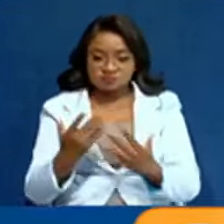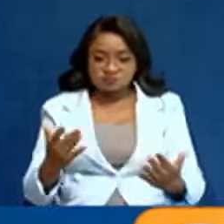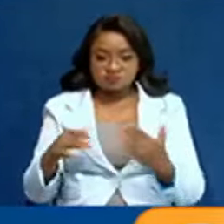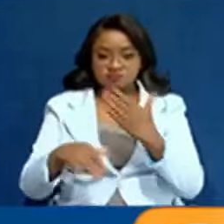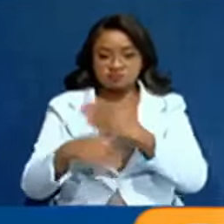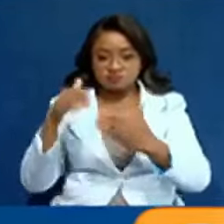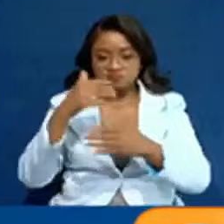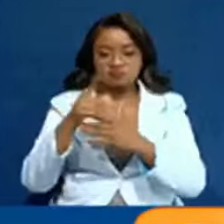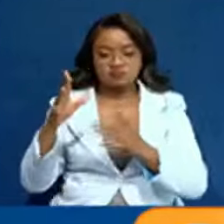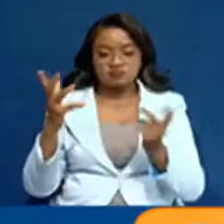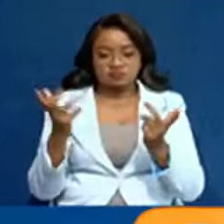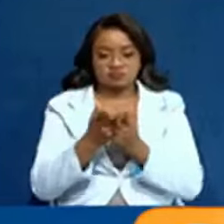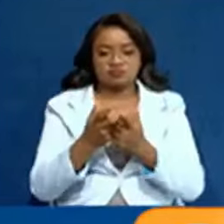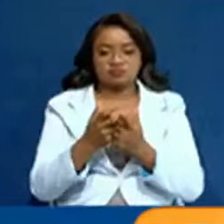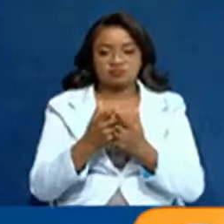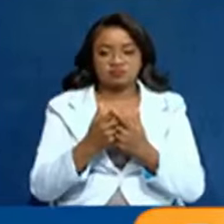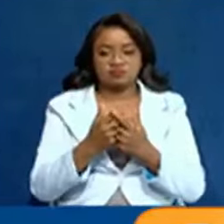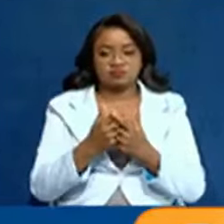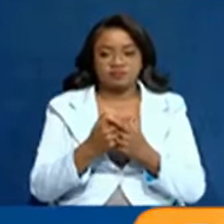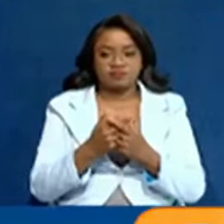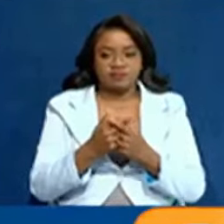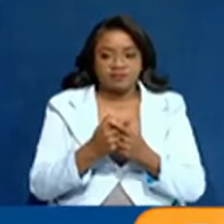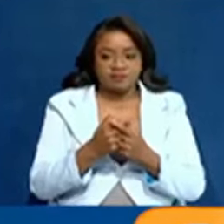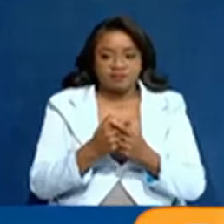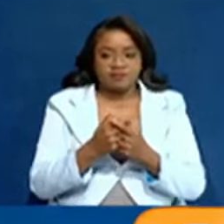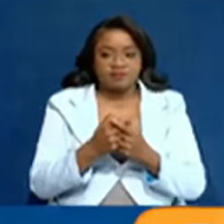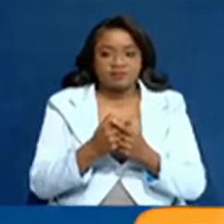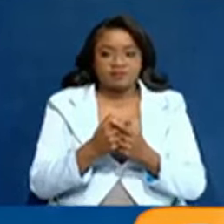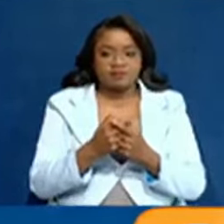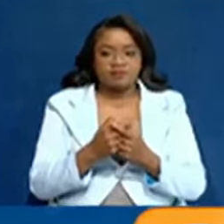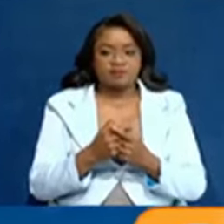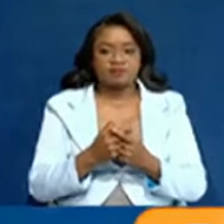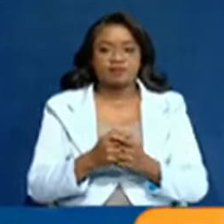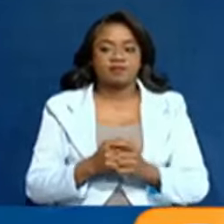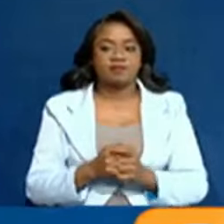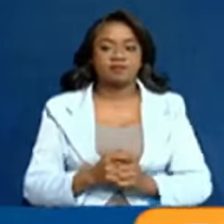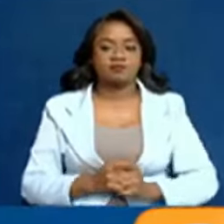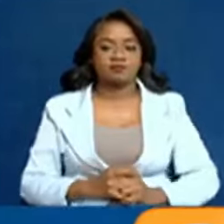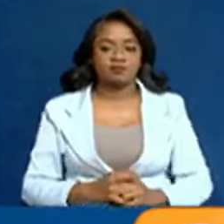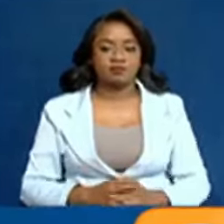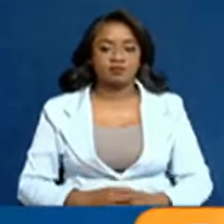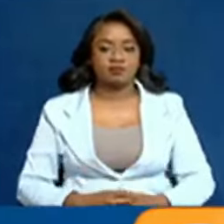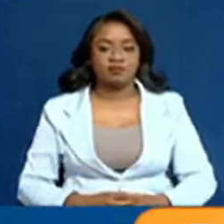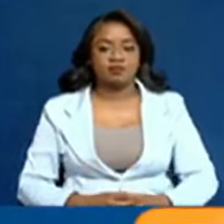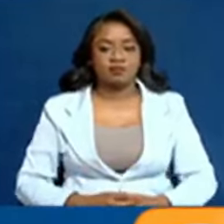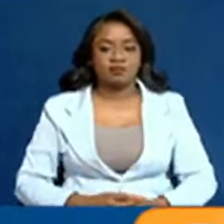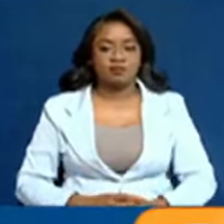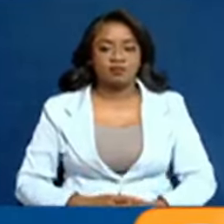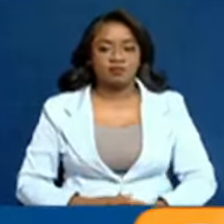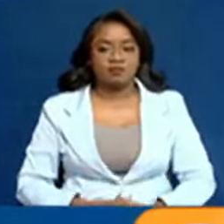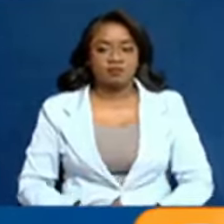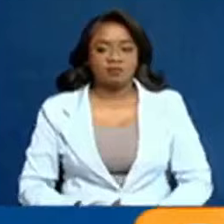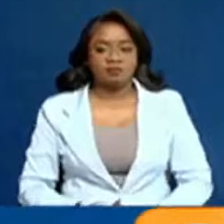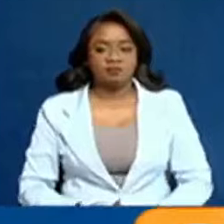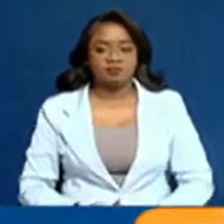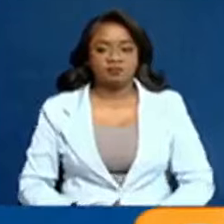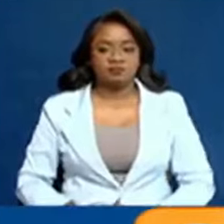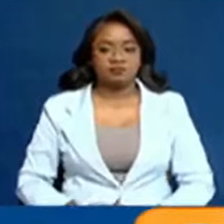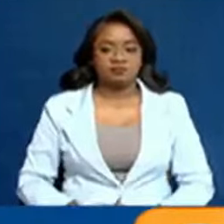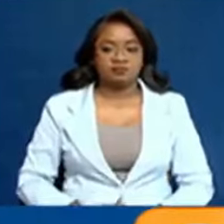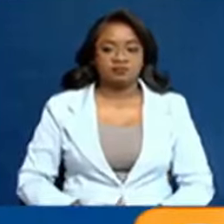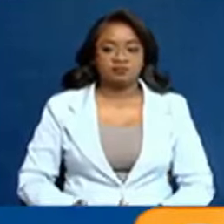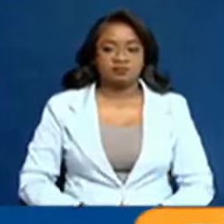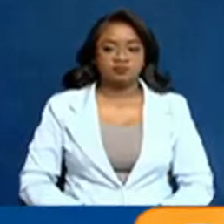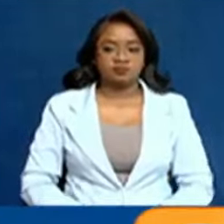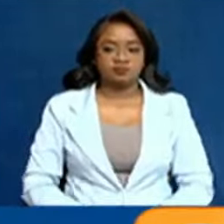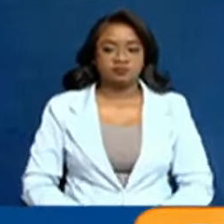the Senate in its own wisdom found that the city as it is now met all the